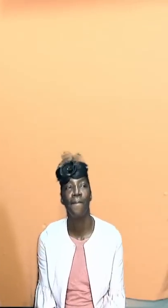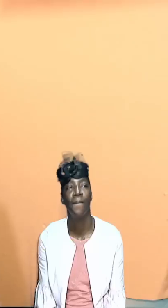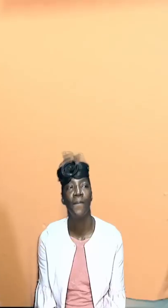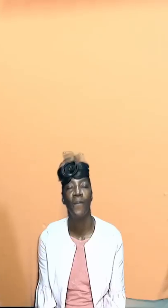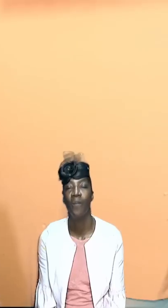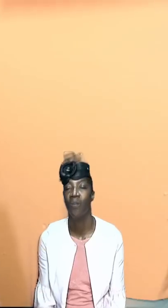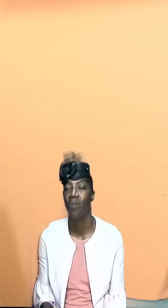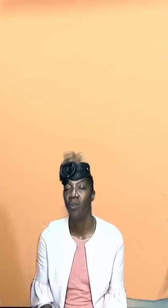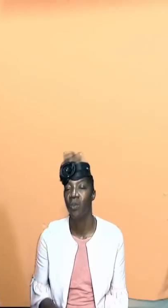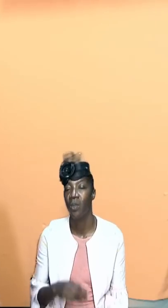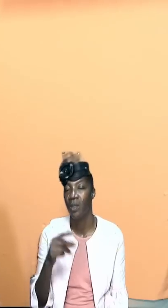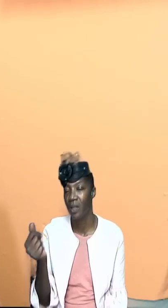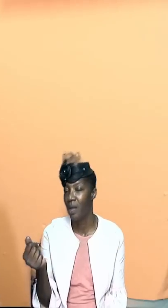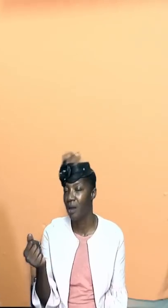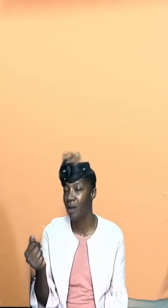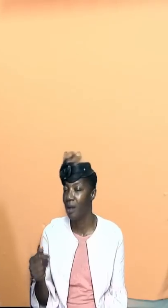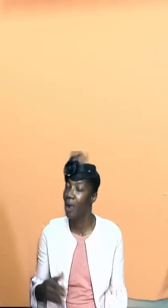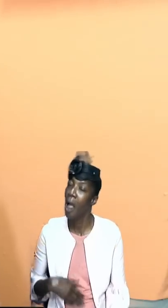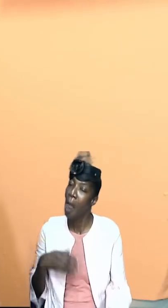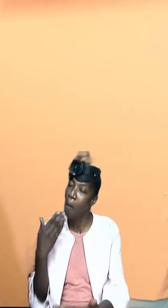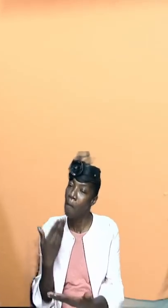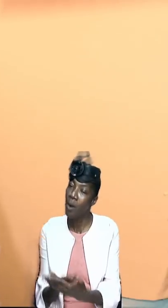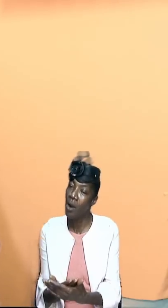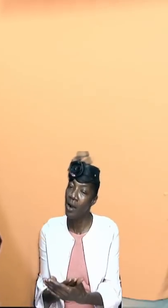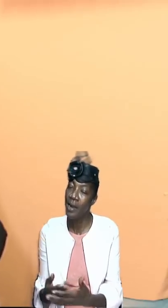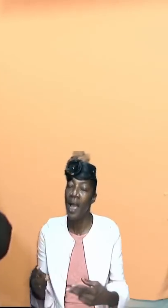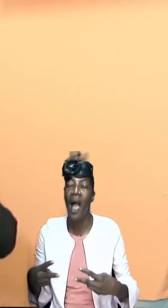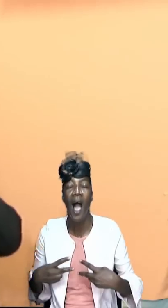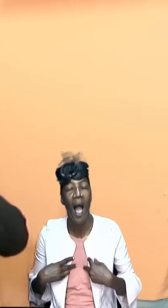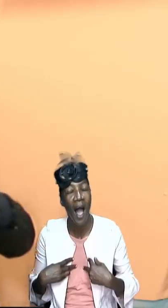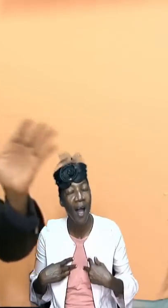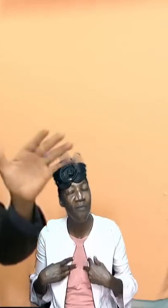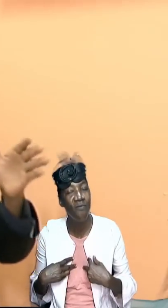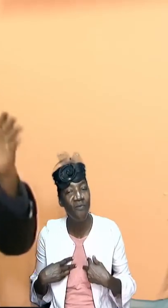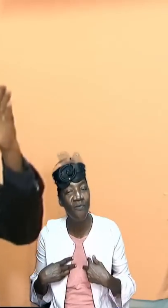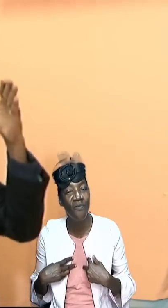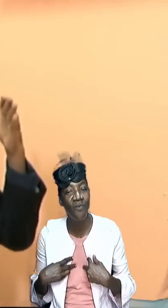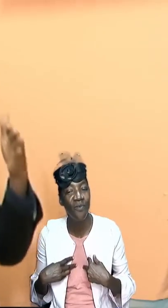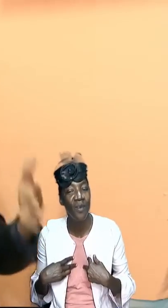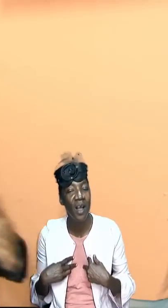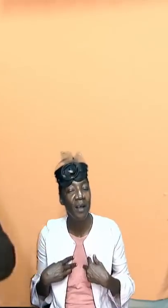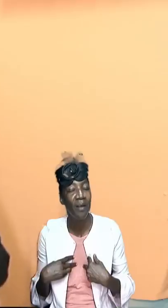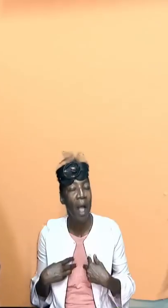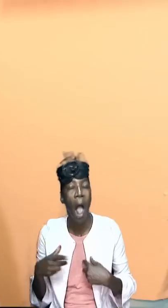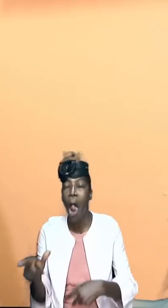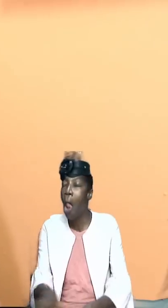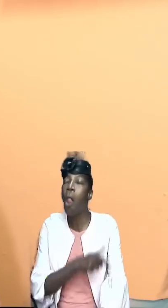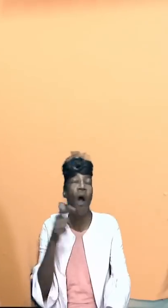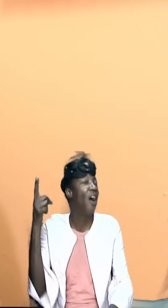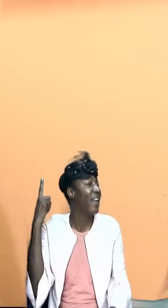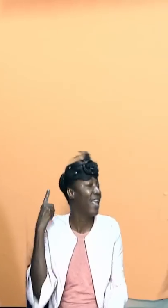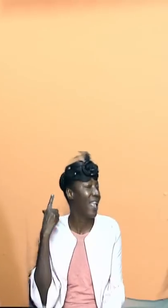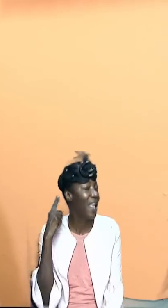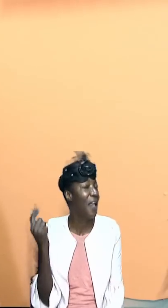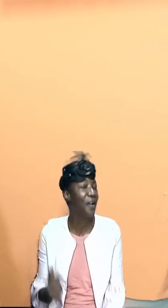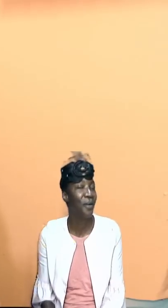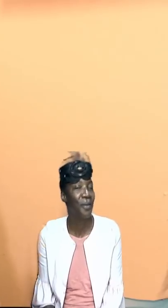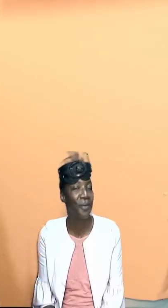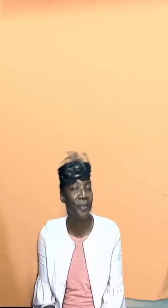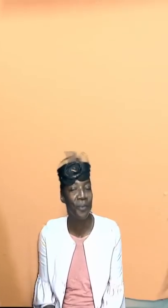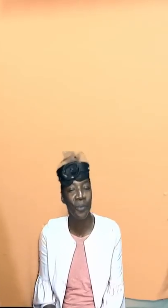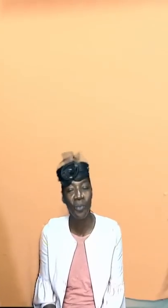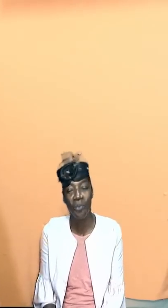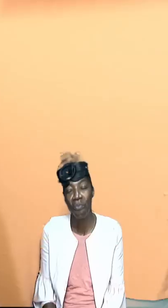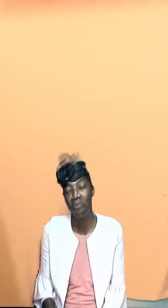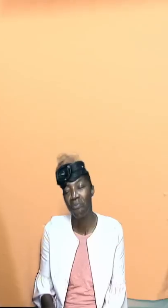the dog is born and have a whole heap of hair, long hair, and his